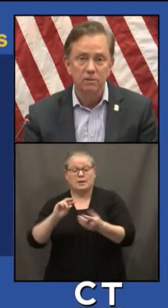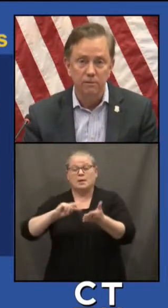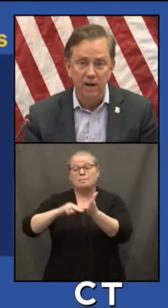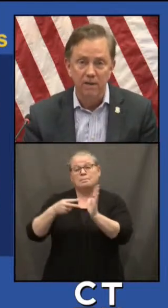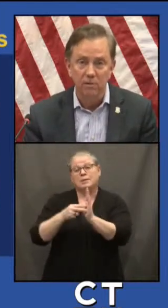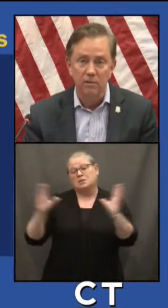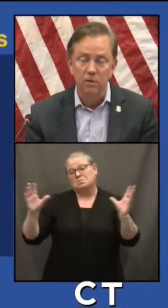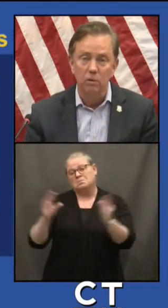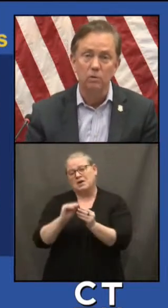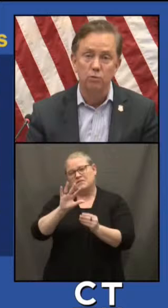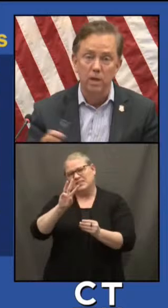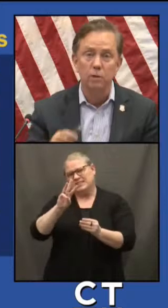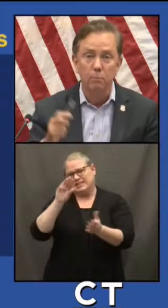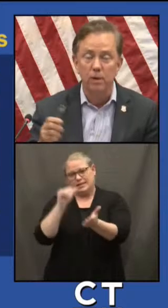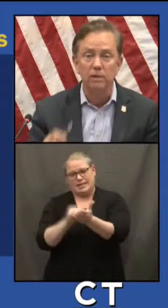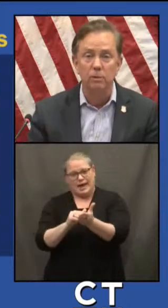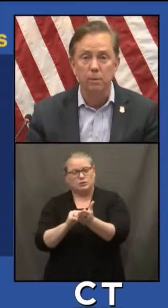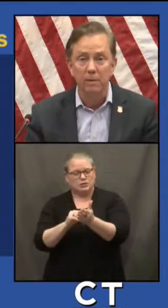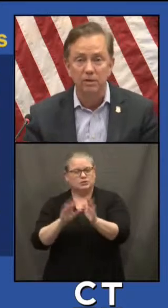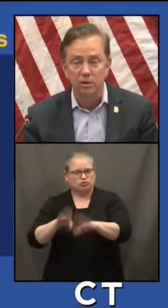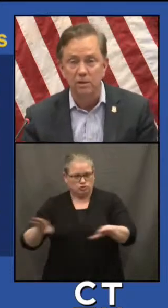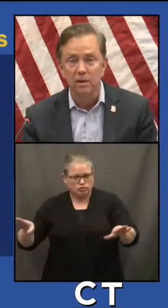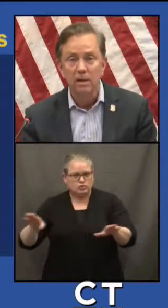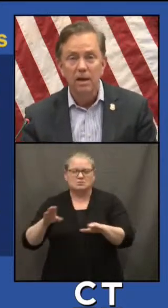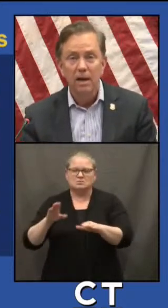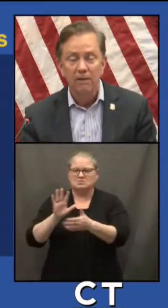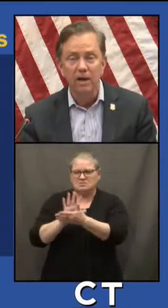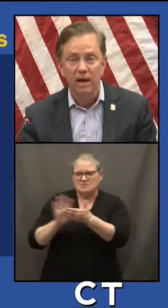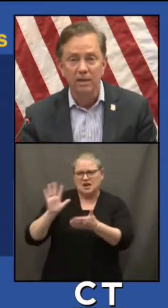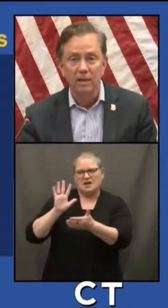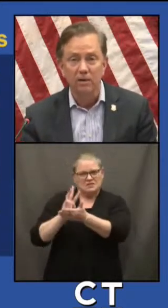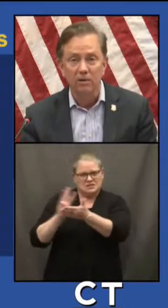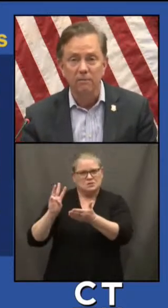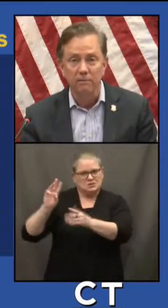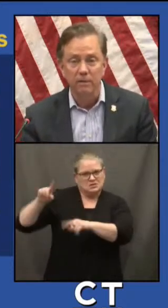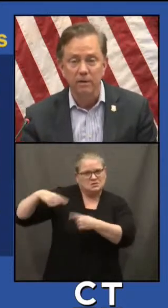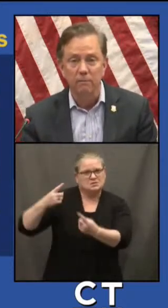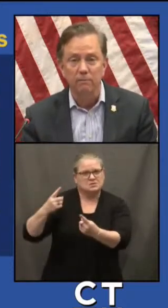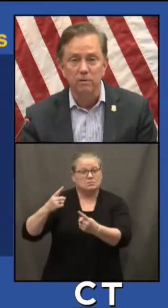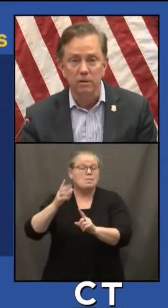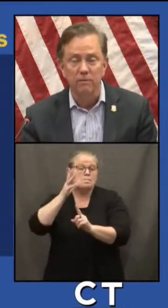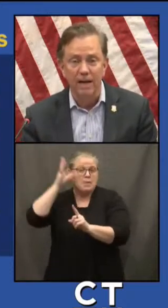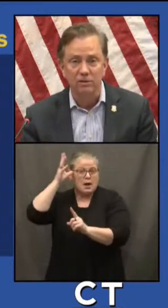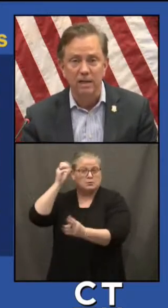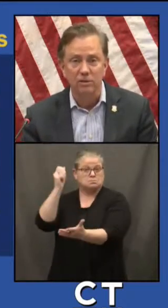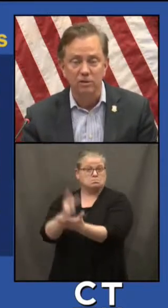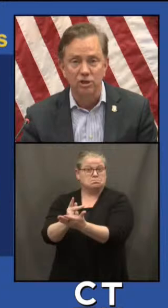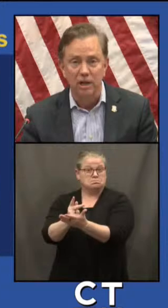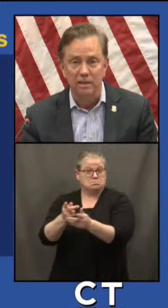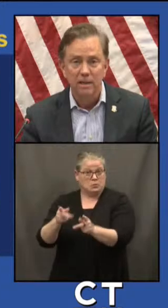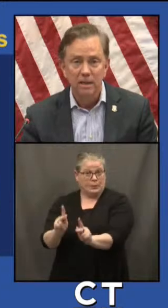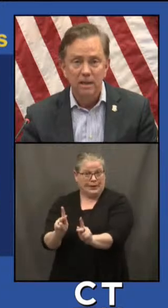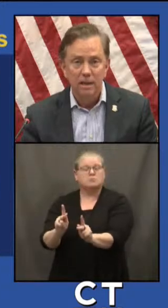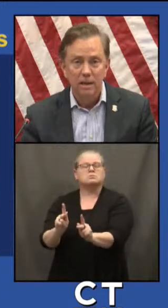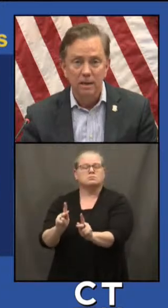These are 5 to 11-year-olds with parental permission have gotten their first vaccination